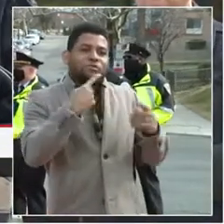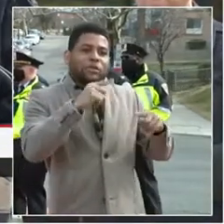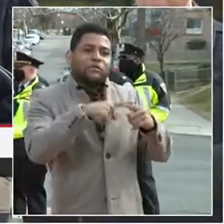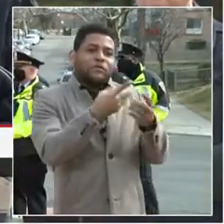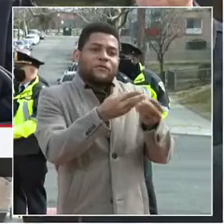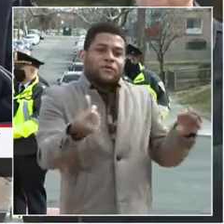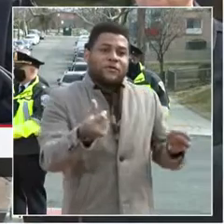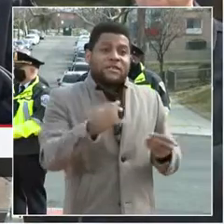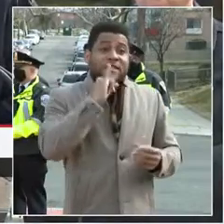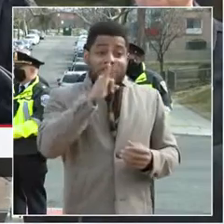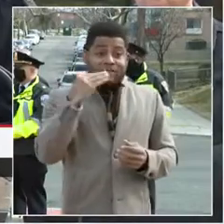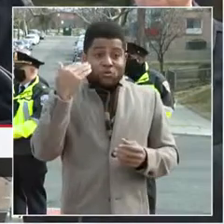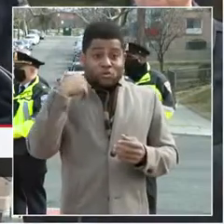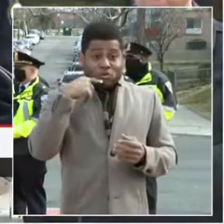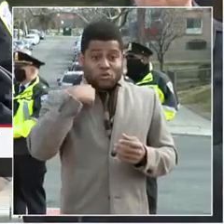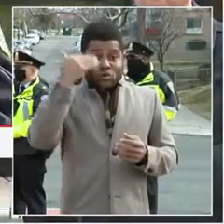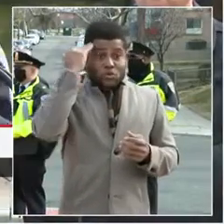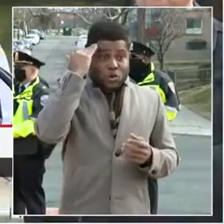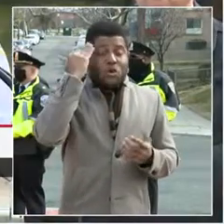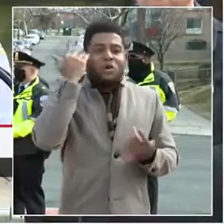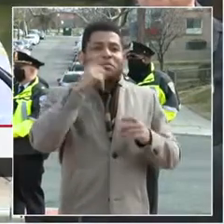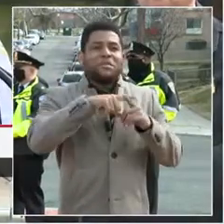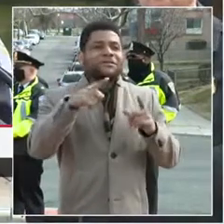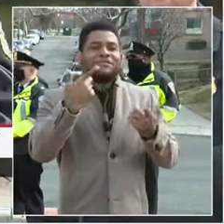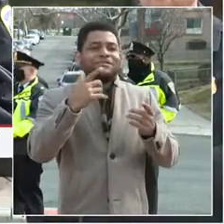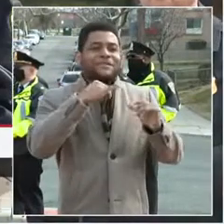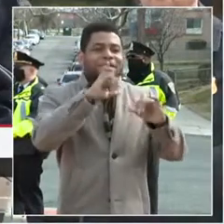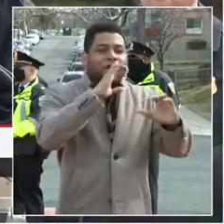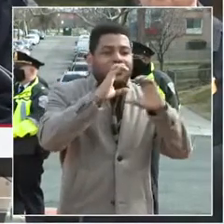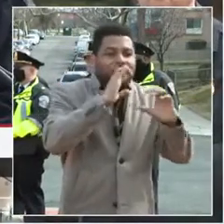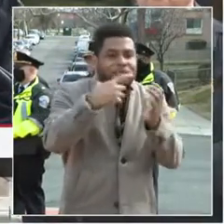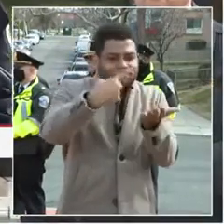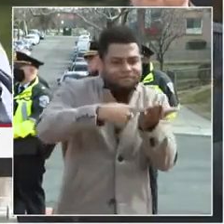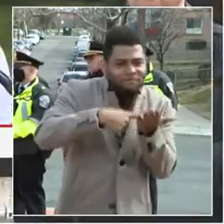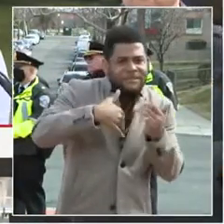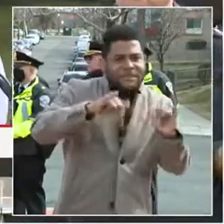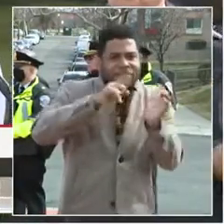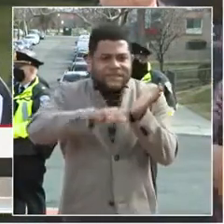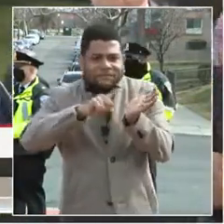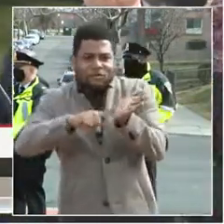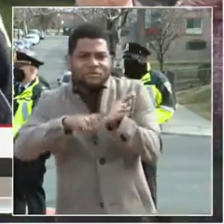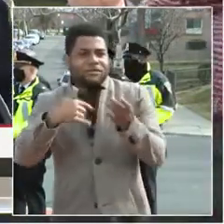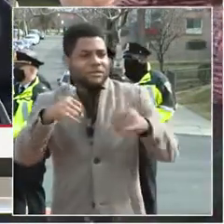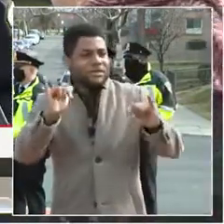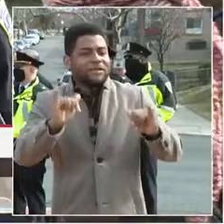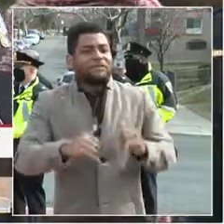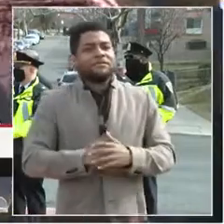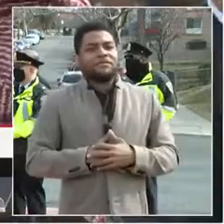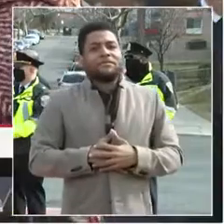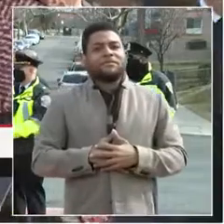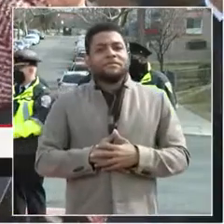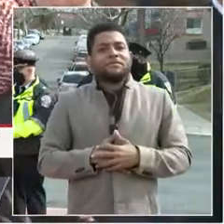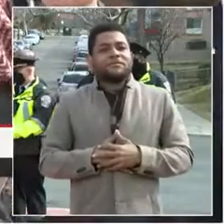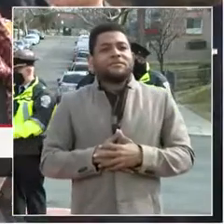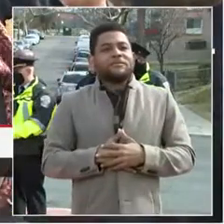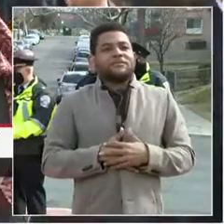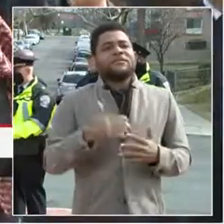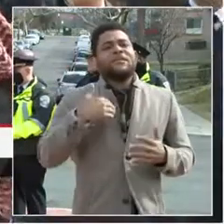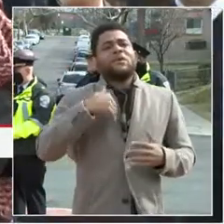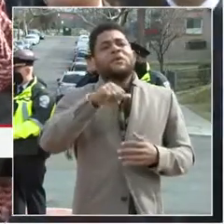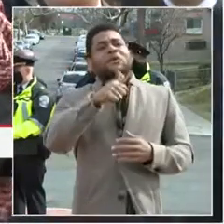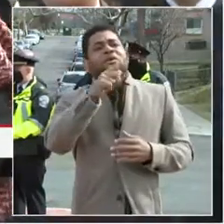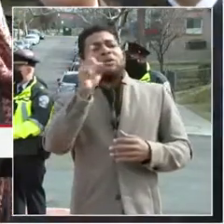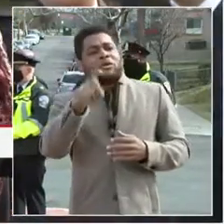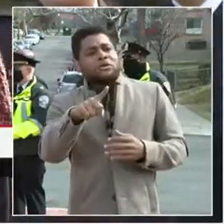ma'am. Over here. Thank you. I have a question to the mayor. My name is Nina Nieberger. I'm working for